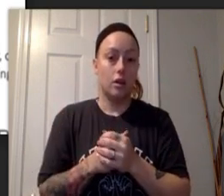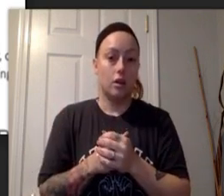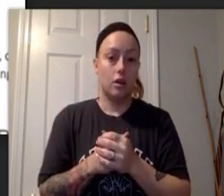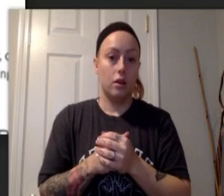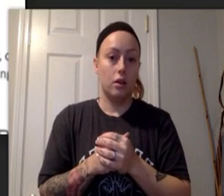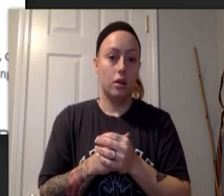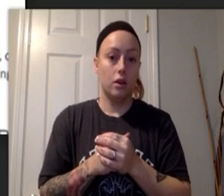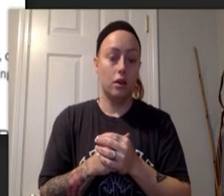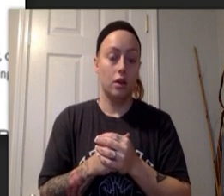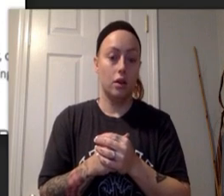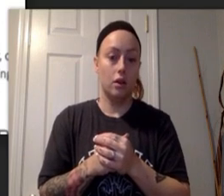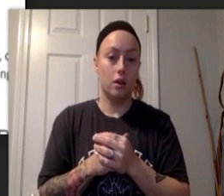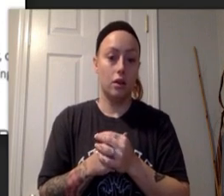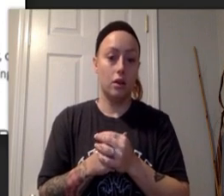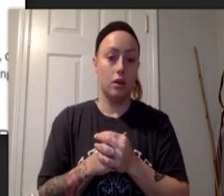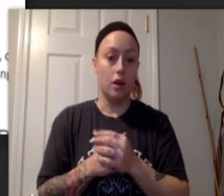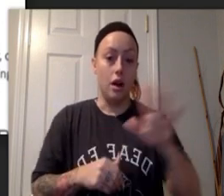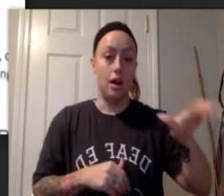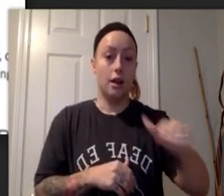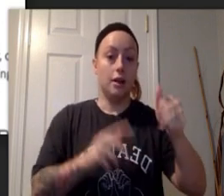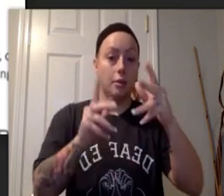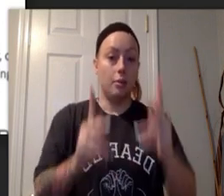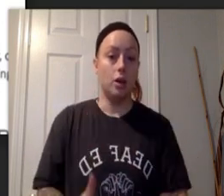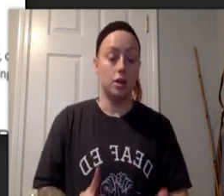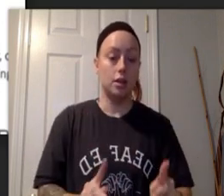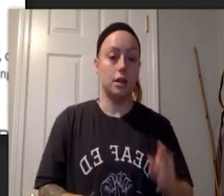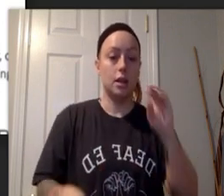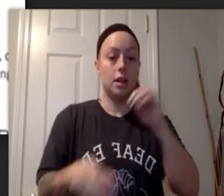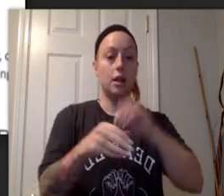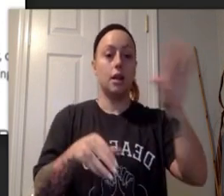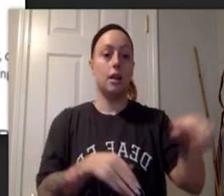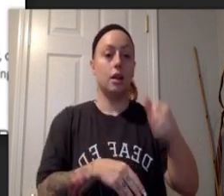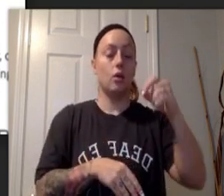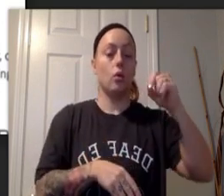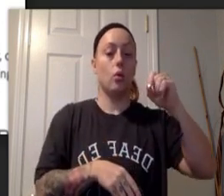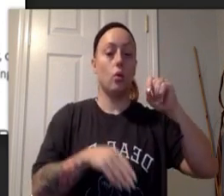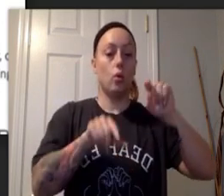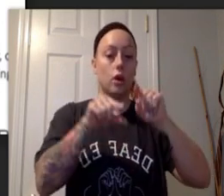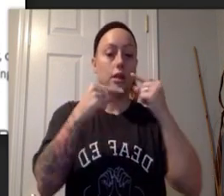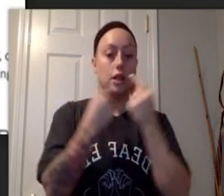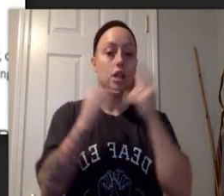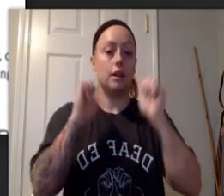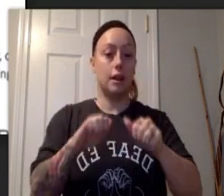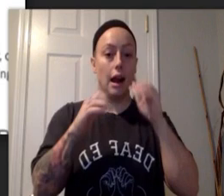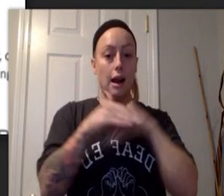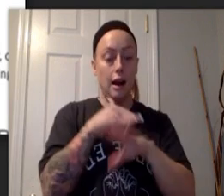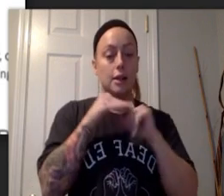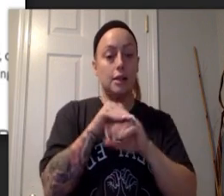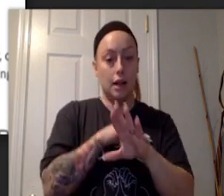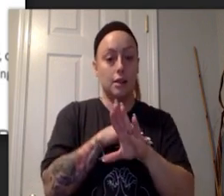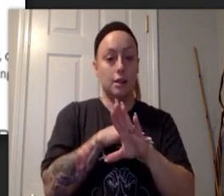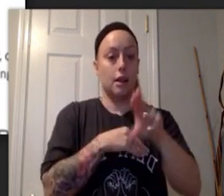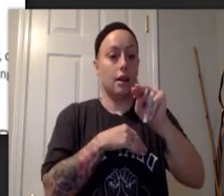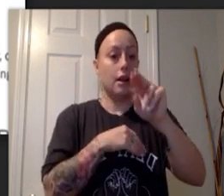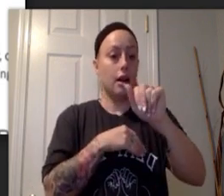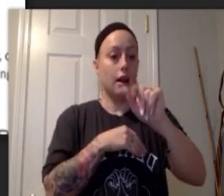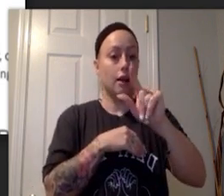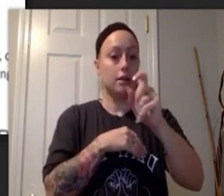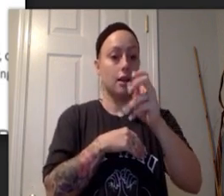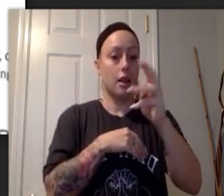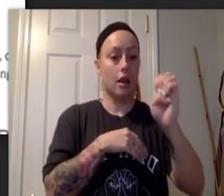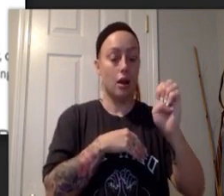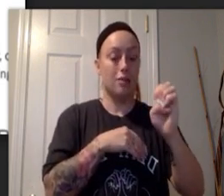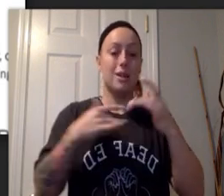that any layperson or organization can also access, which I can also walk you through. But unfortunately, the laws really